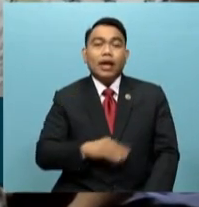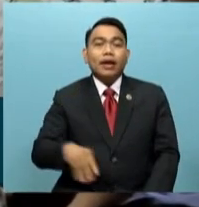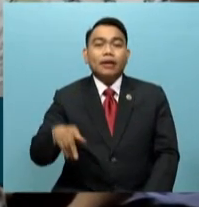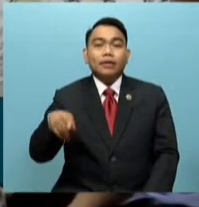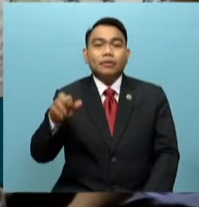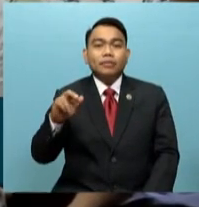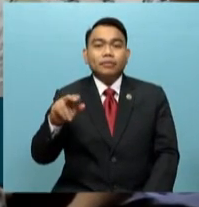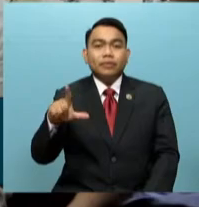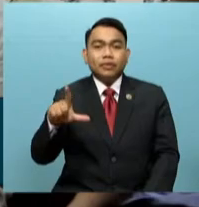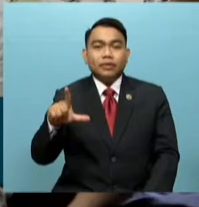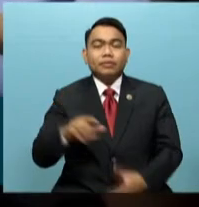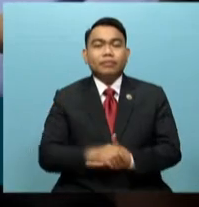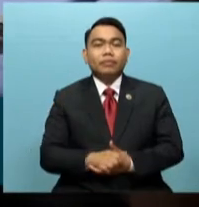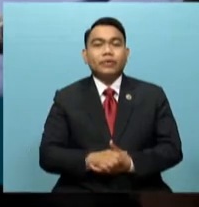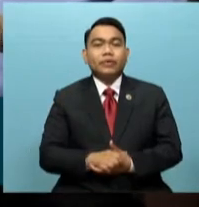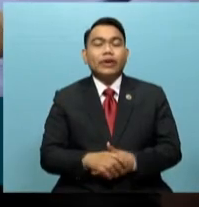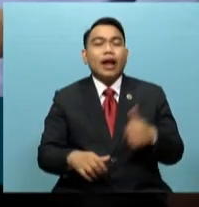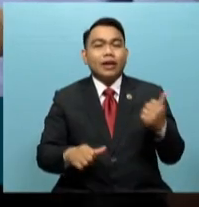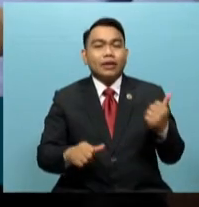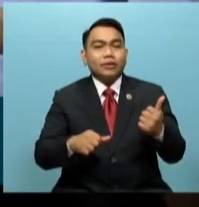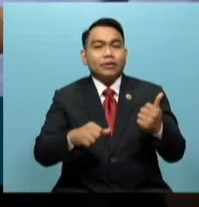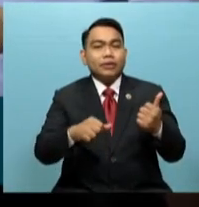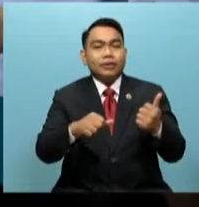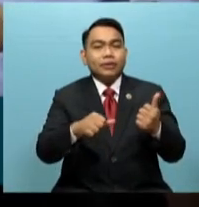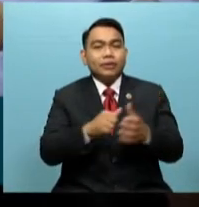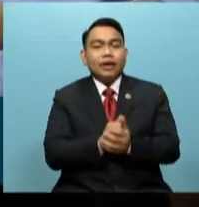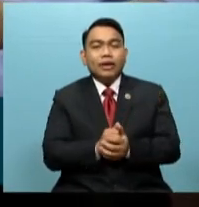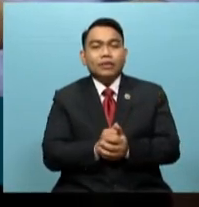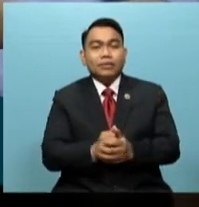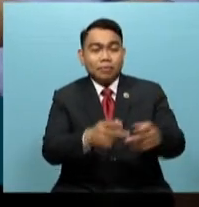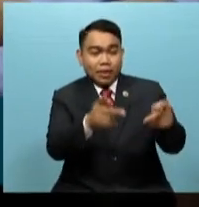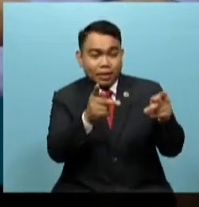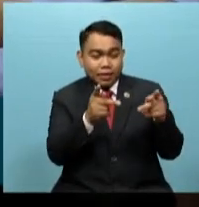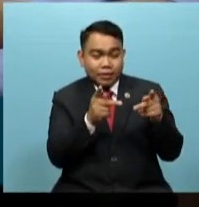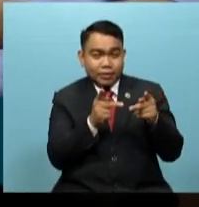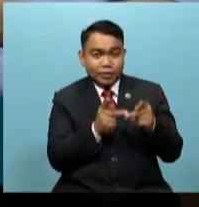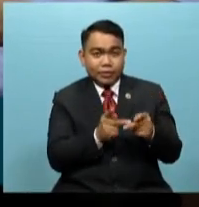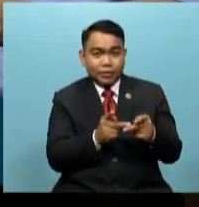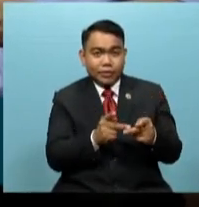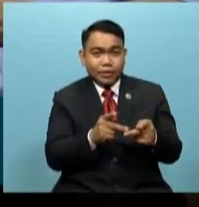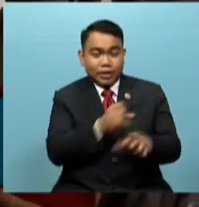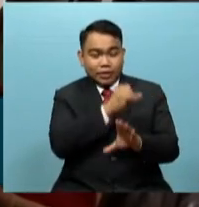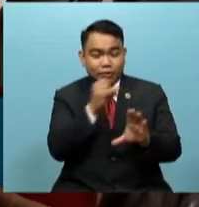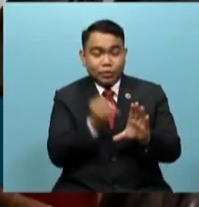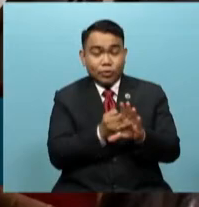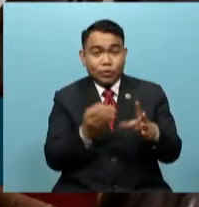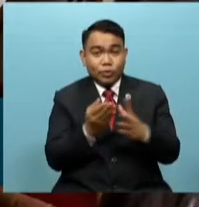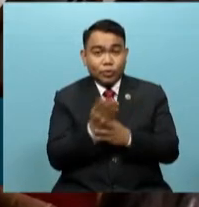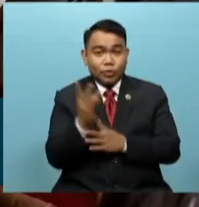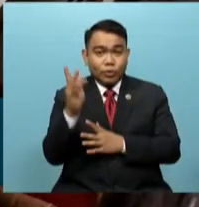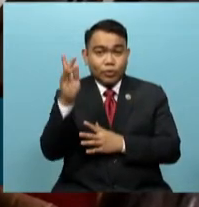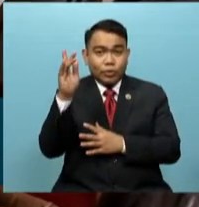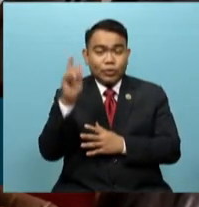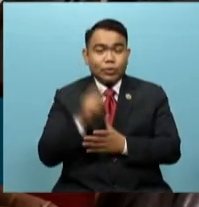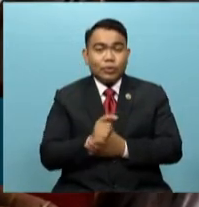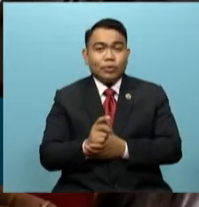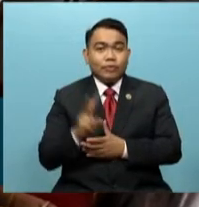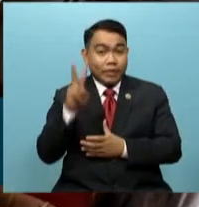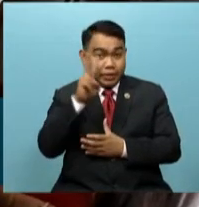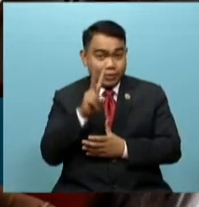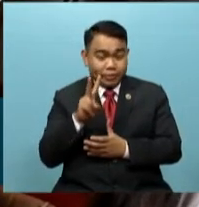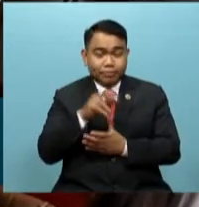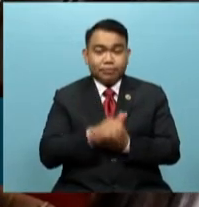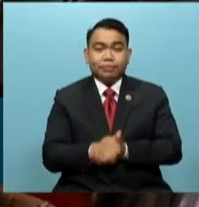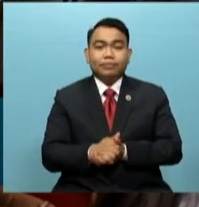while participants from other regions joined remotely via video conferencing. During this special